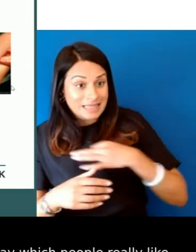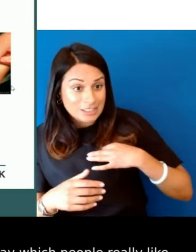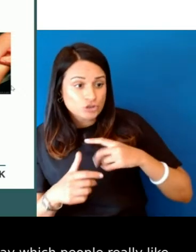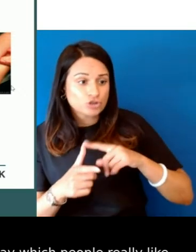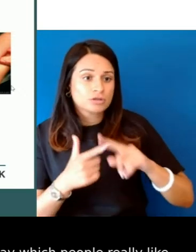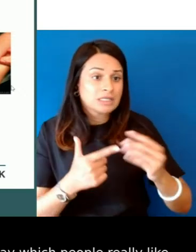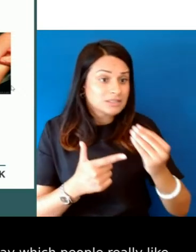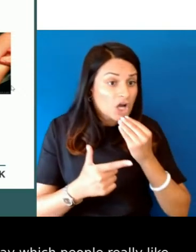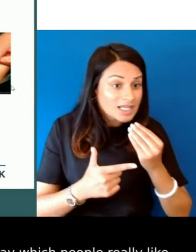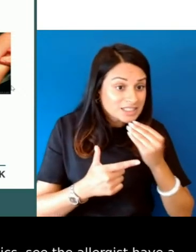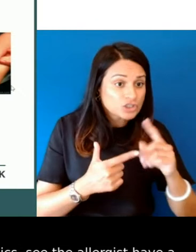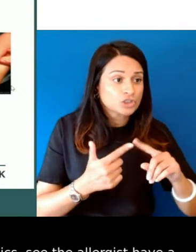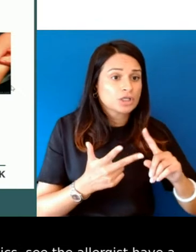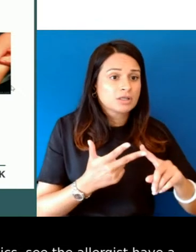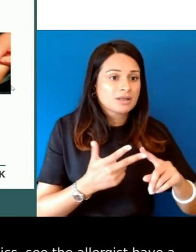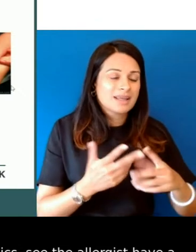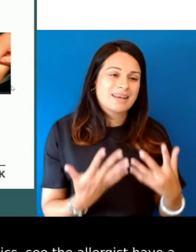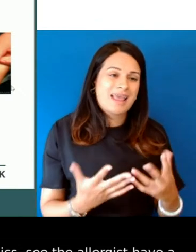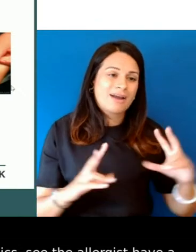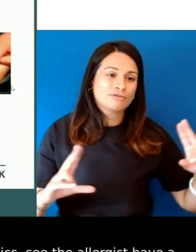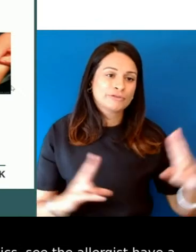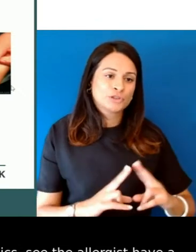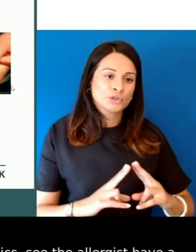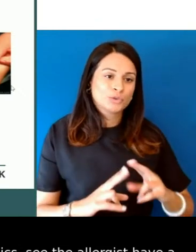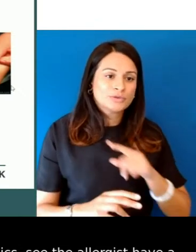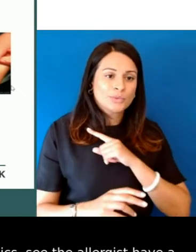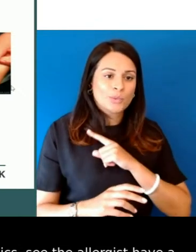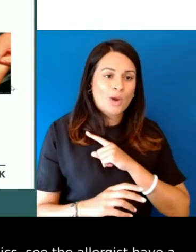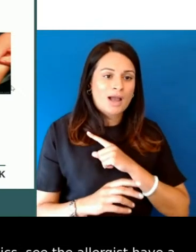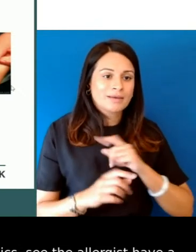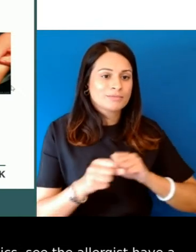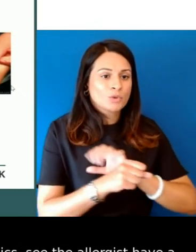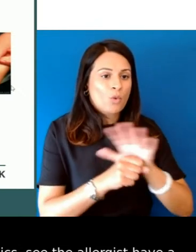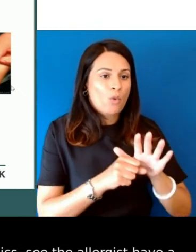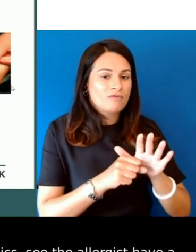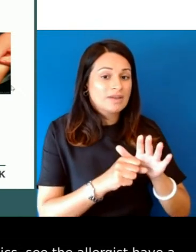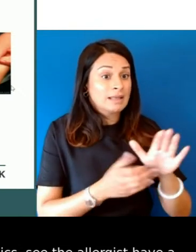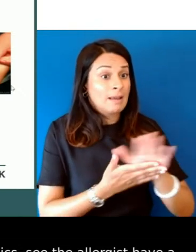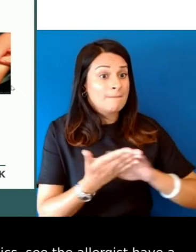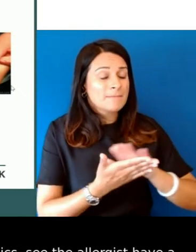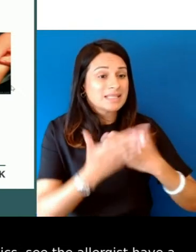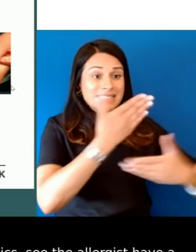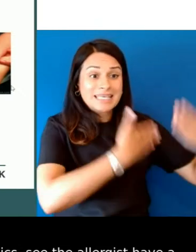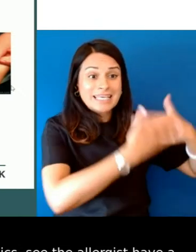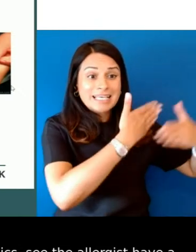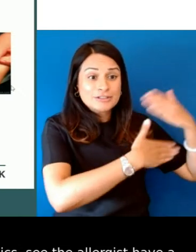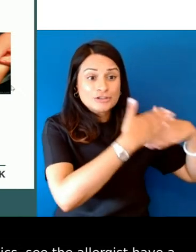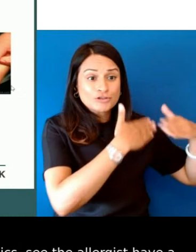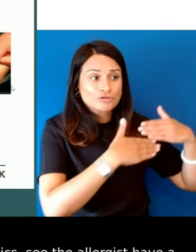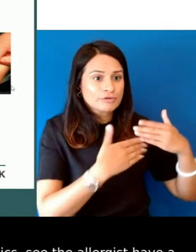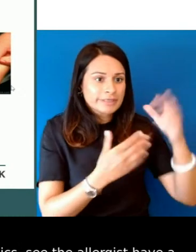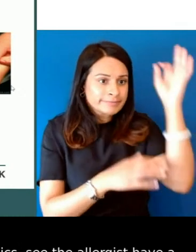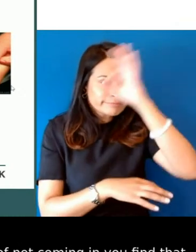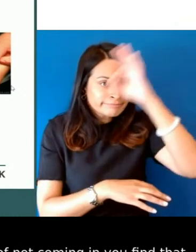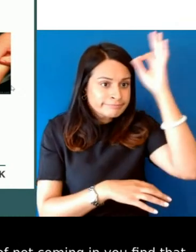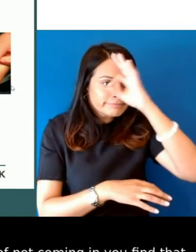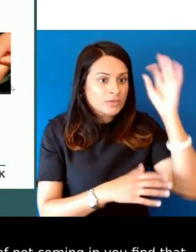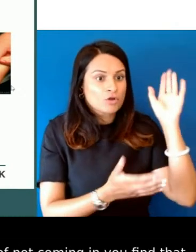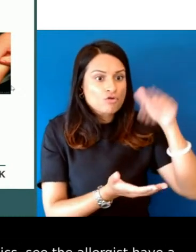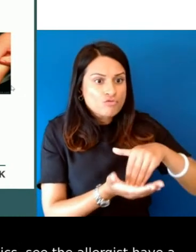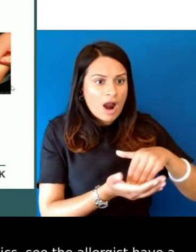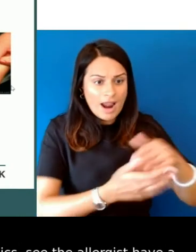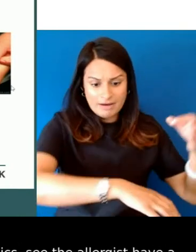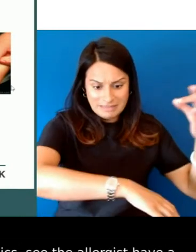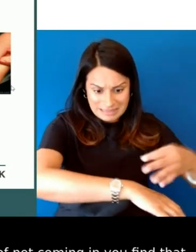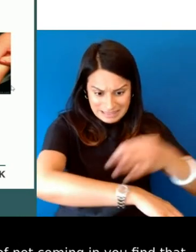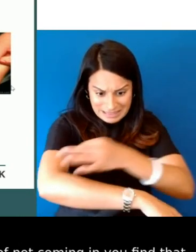limitations of coming in you more often not find that people are having a history at home and then being called into skin protests and then having a